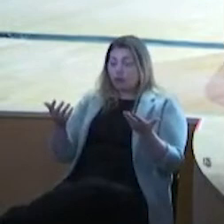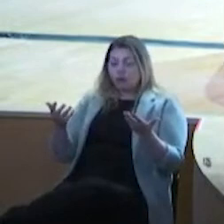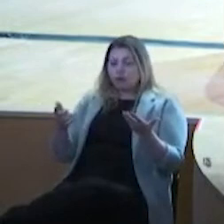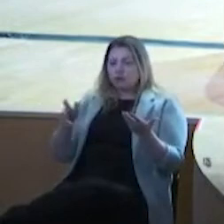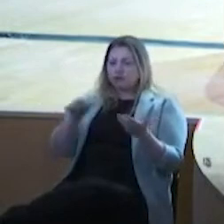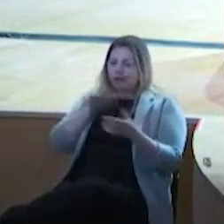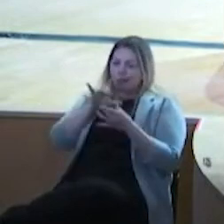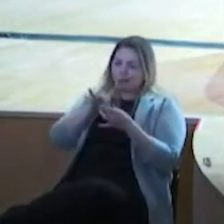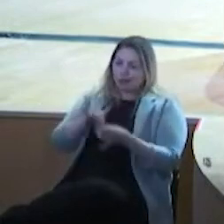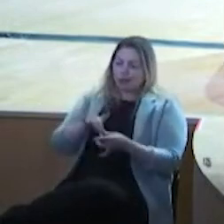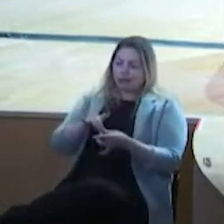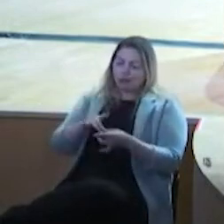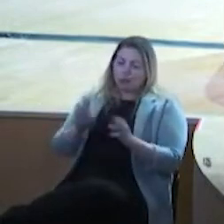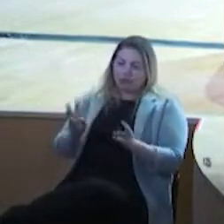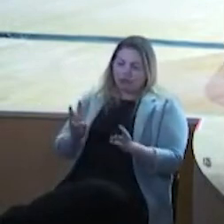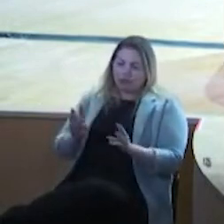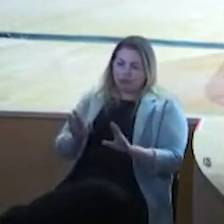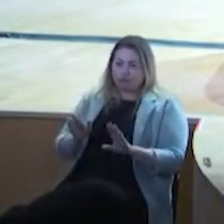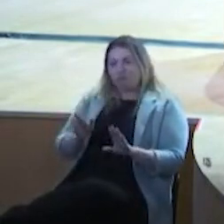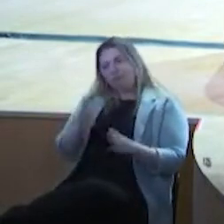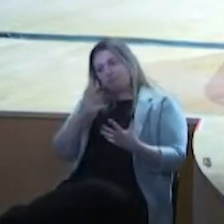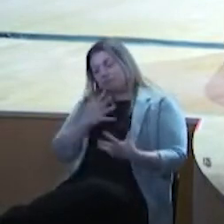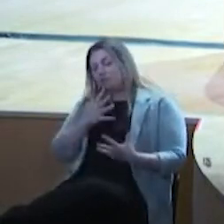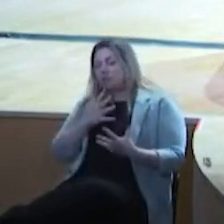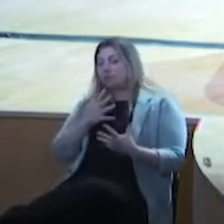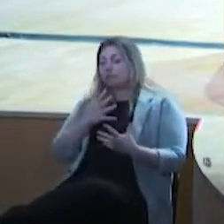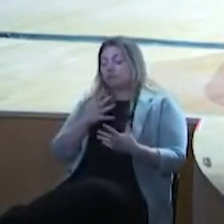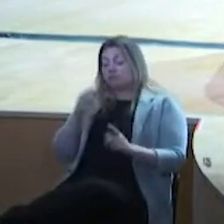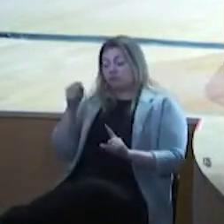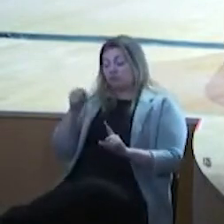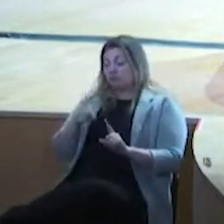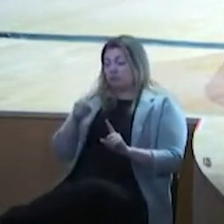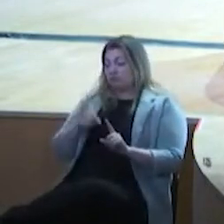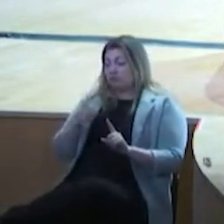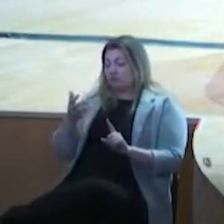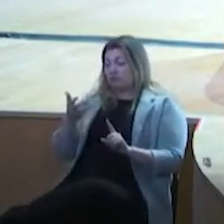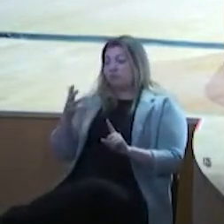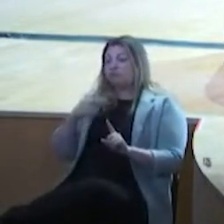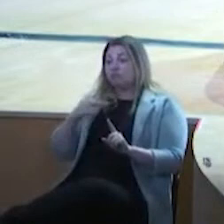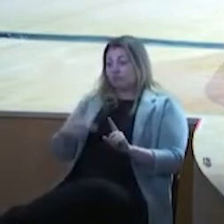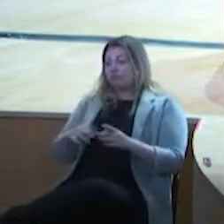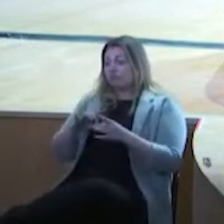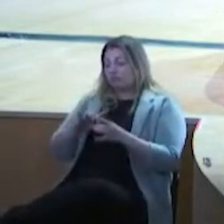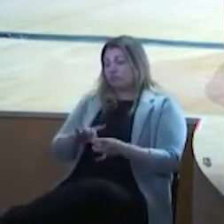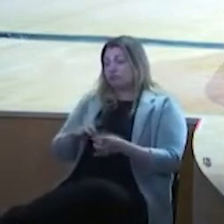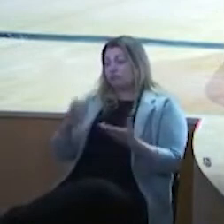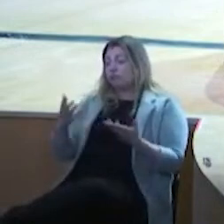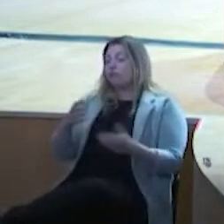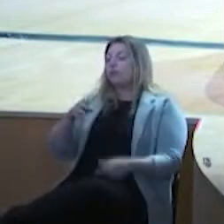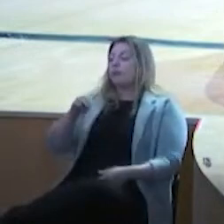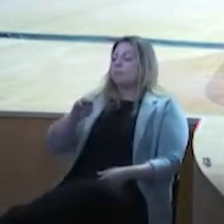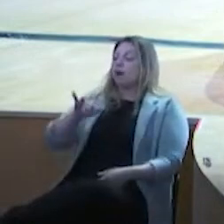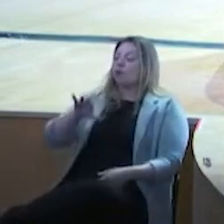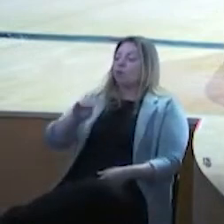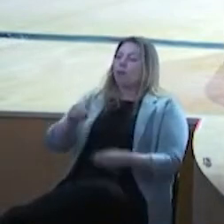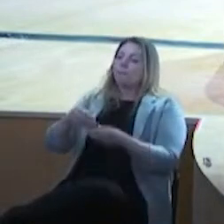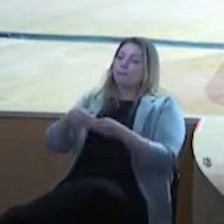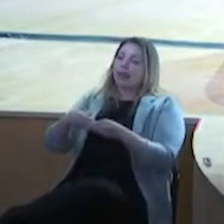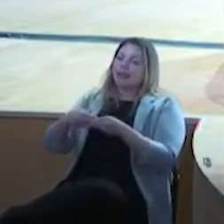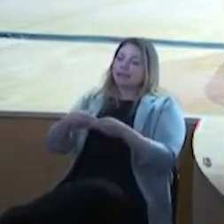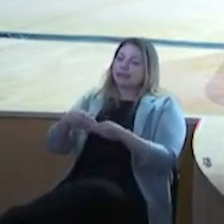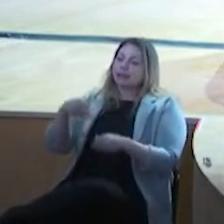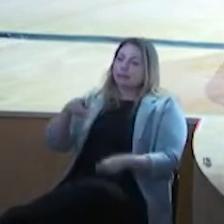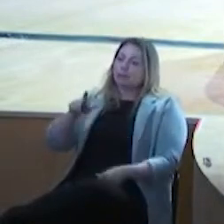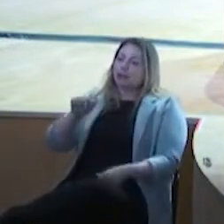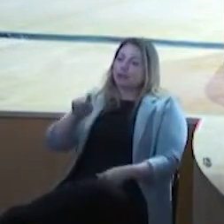weather related, unfortunately, it is human related. It is microplastics. We